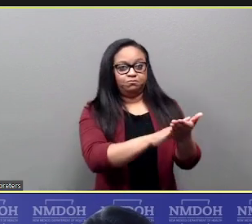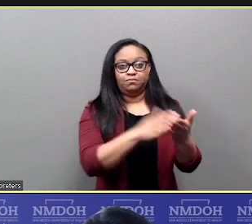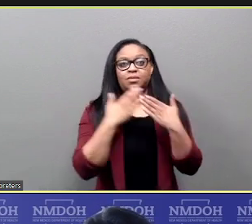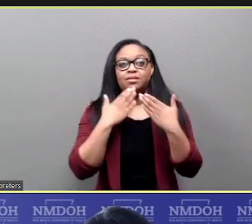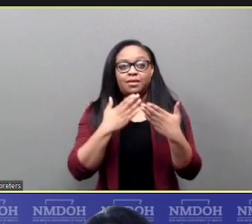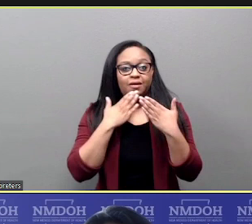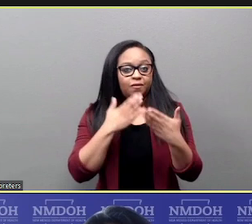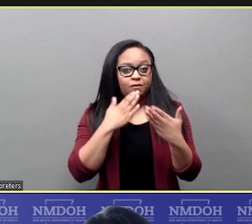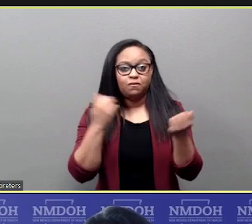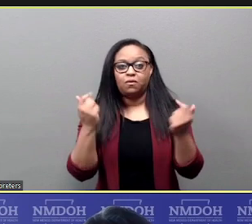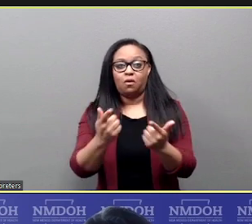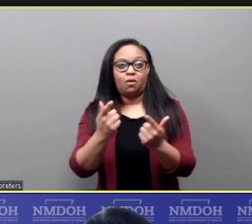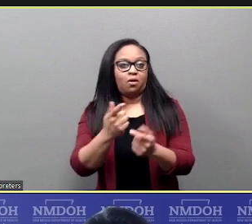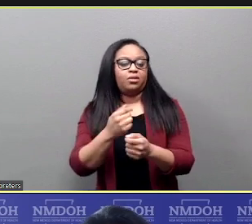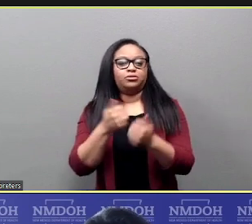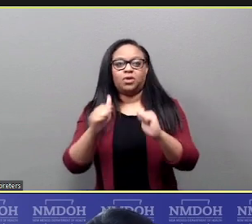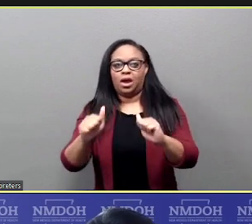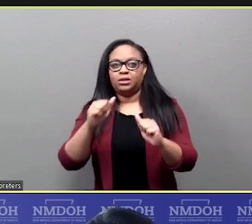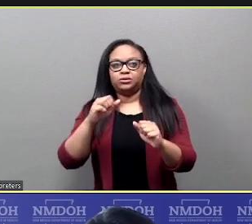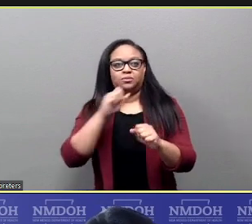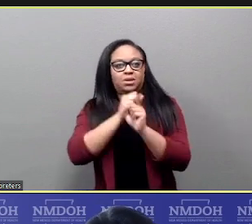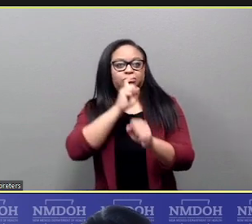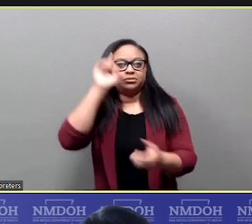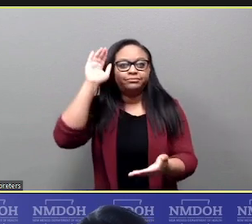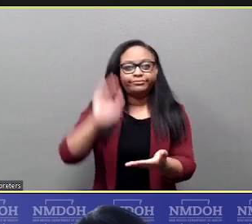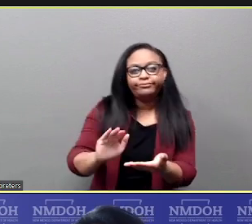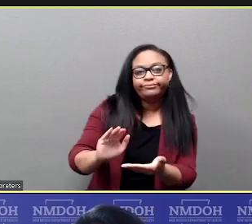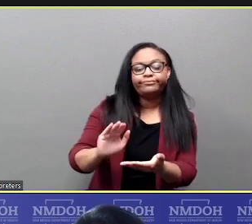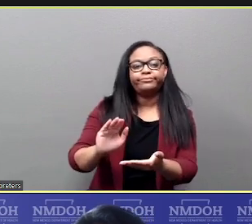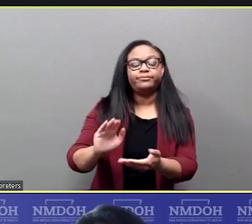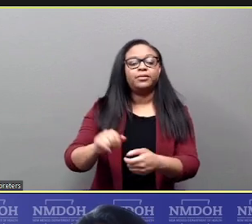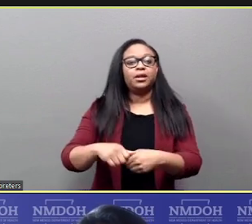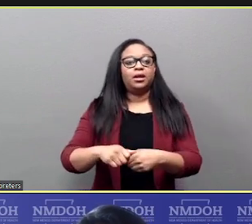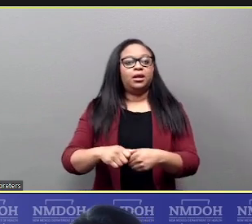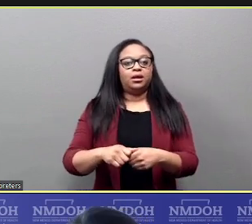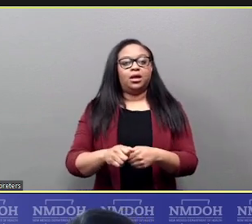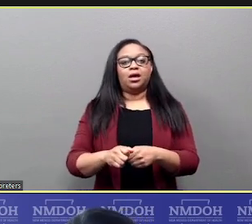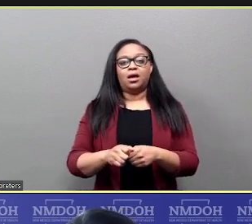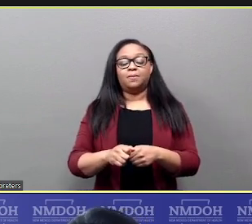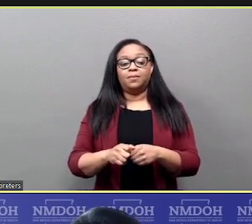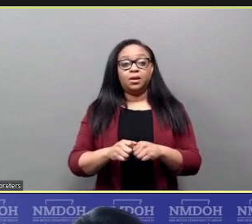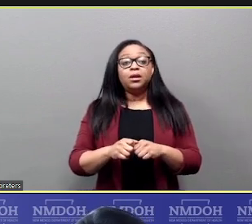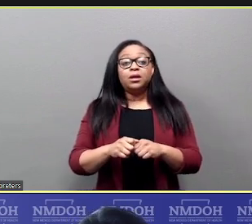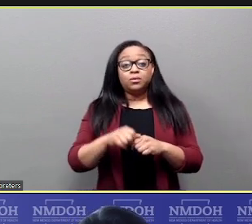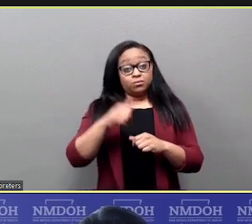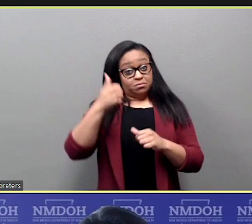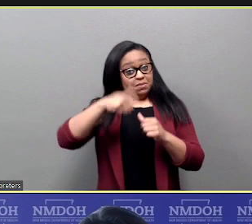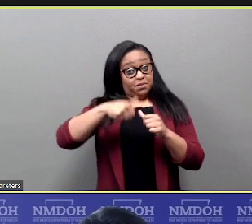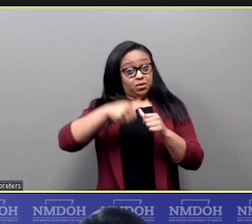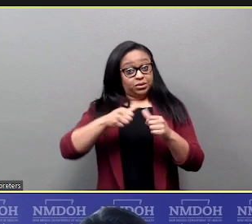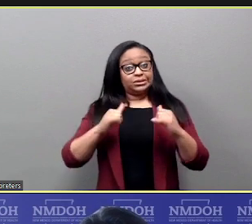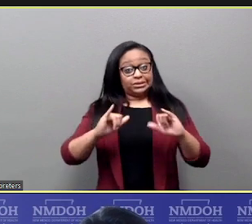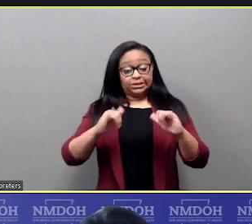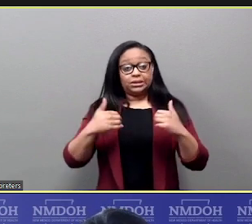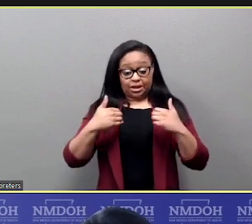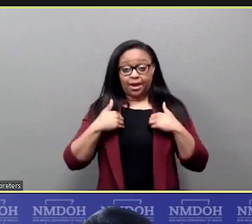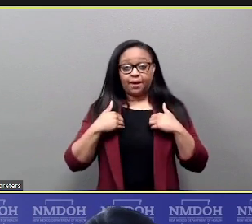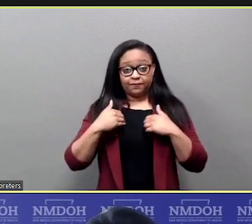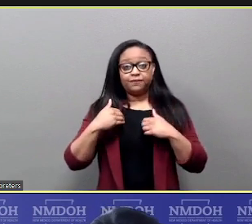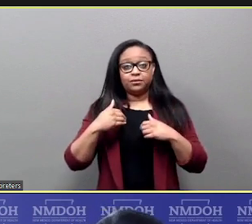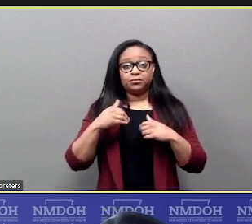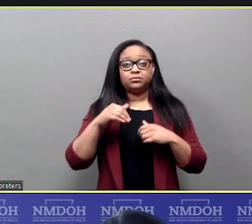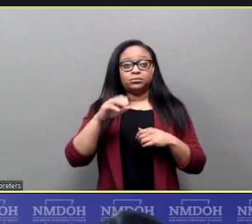at risk. And we are really encouraging that people who have only gotten their first dose of the Jynneos vaccine to